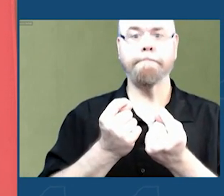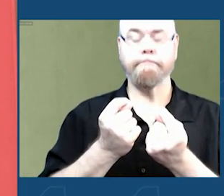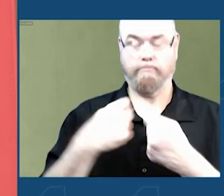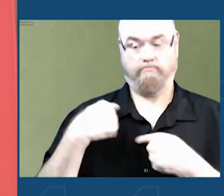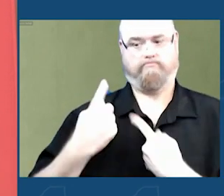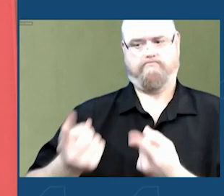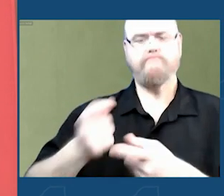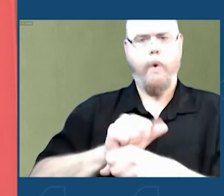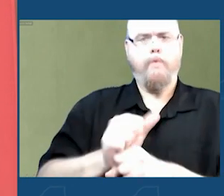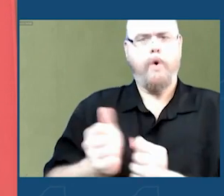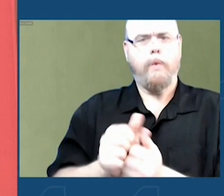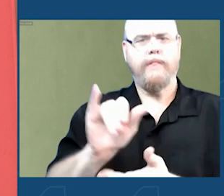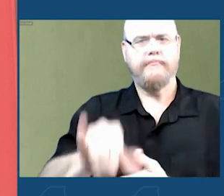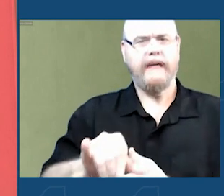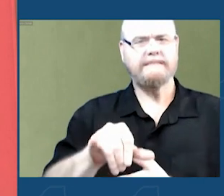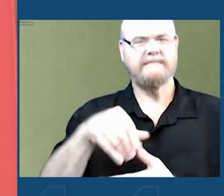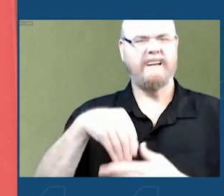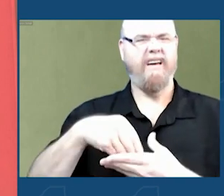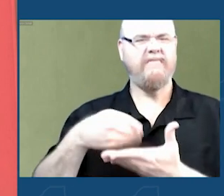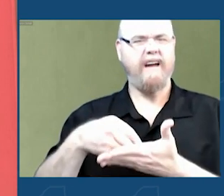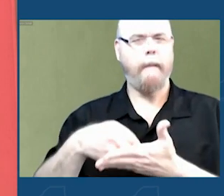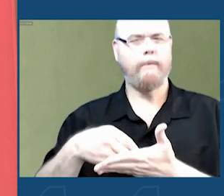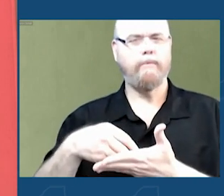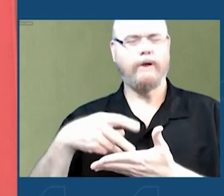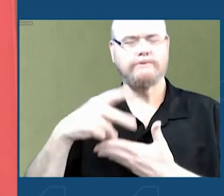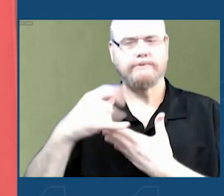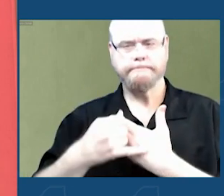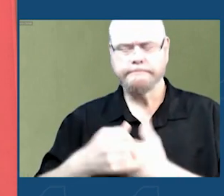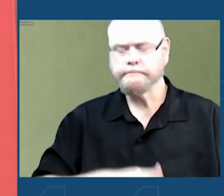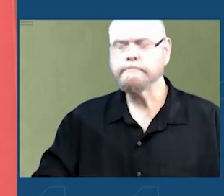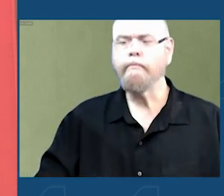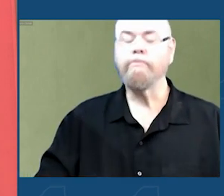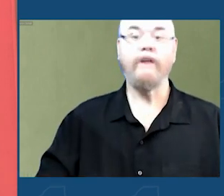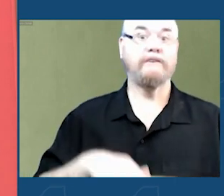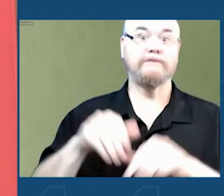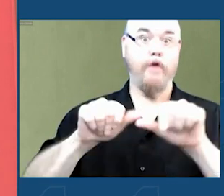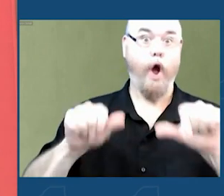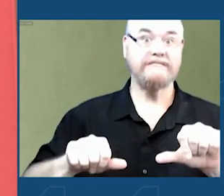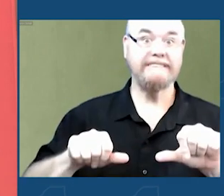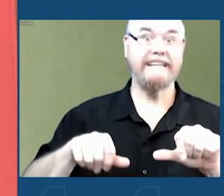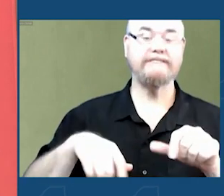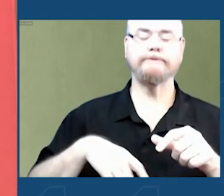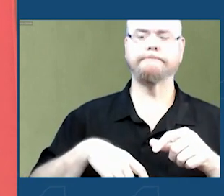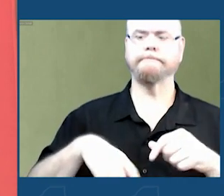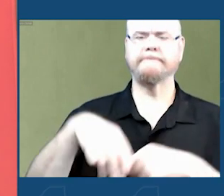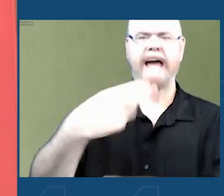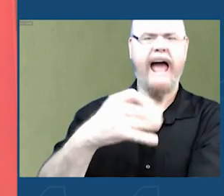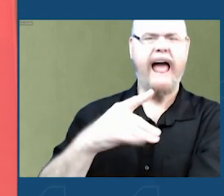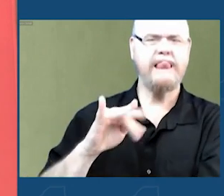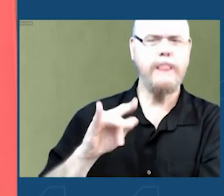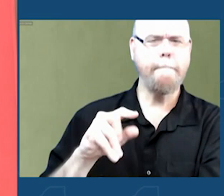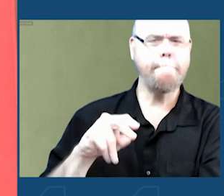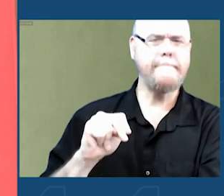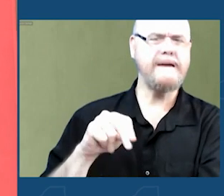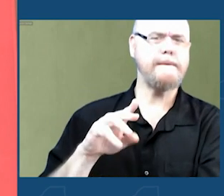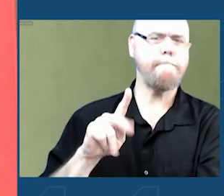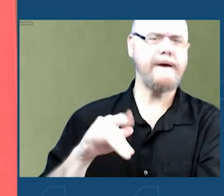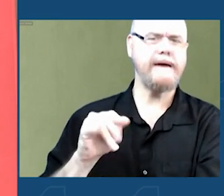in the capital project. So the architects, Hennecken Pang and